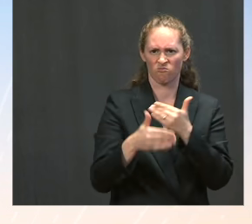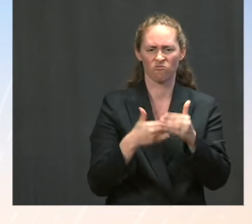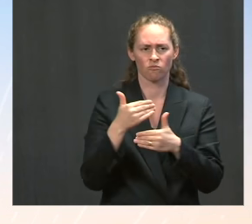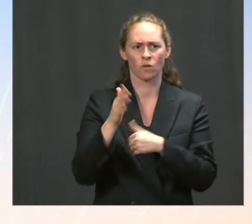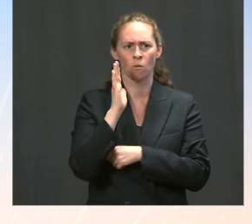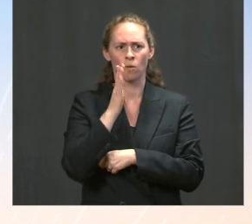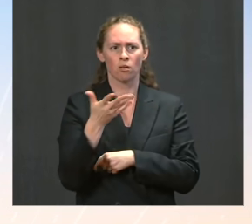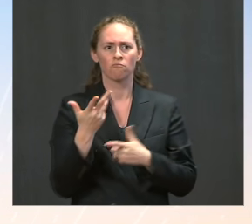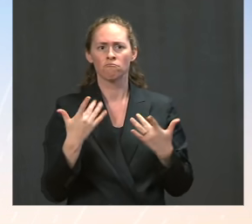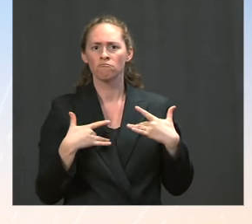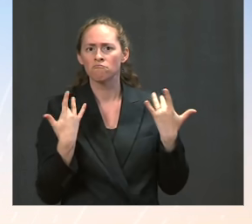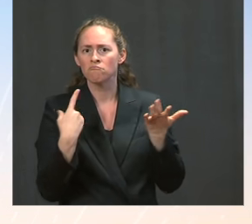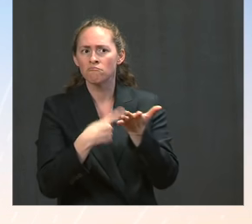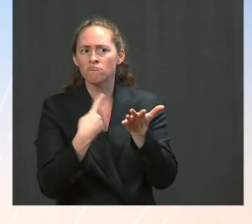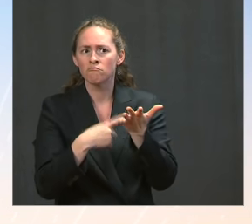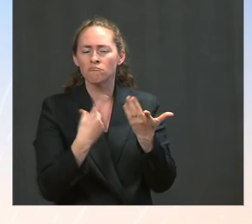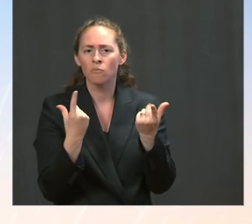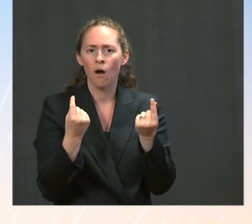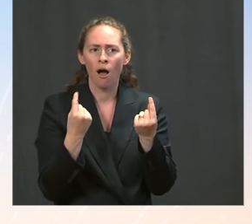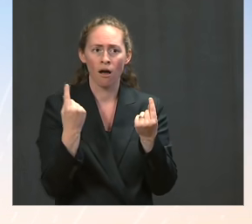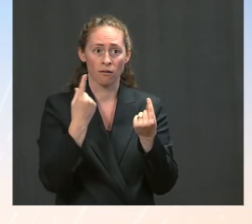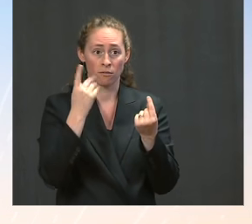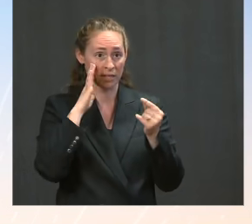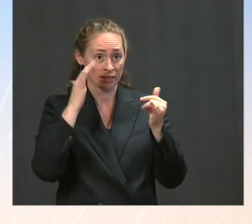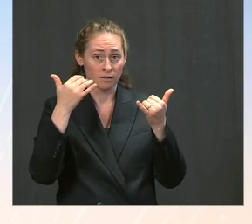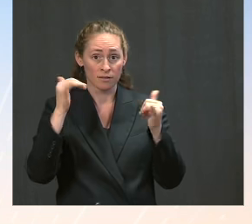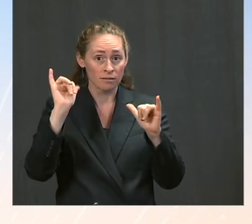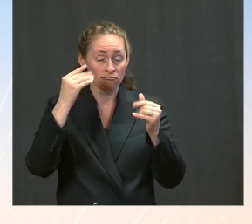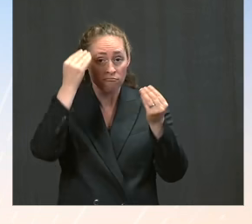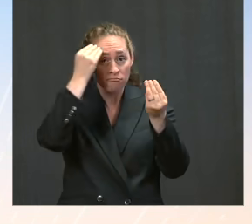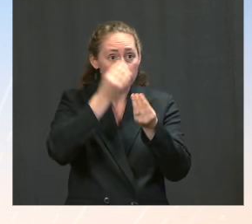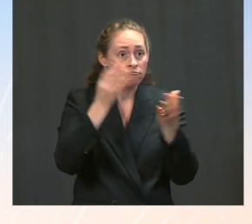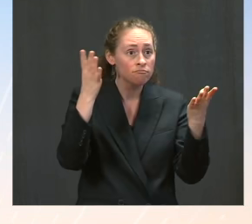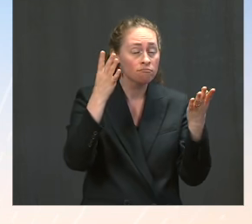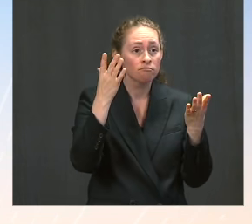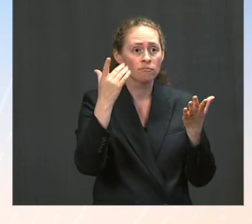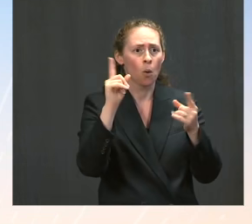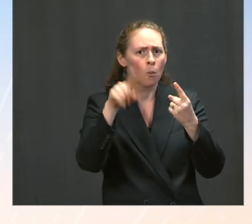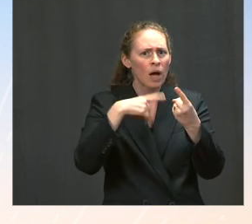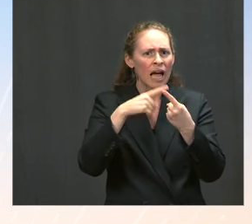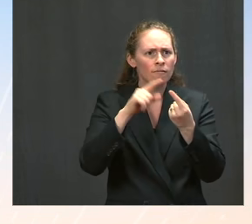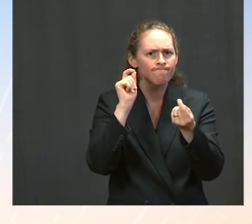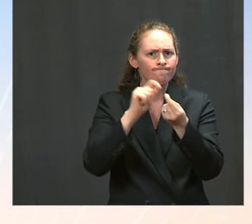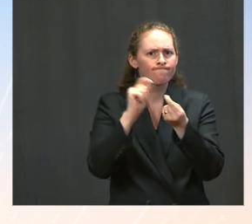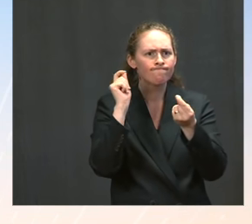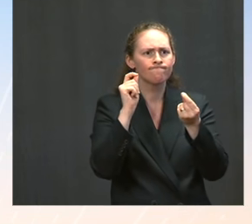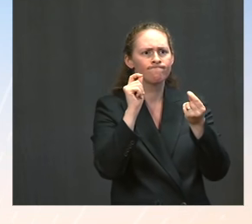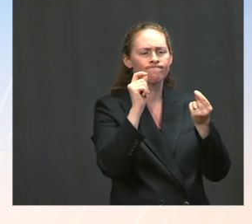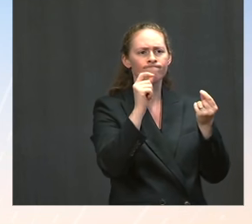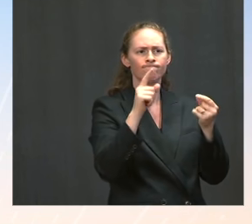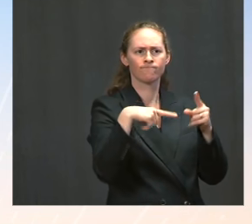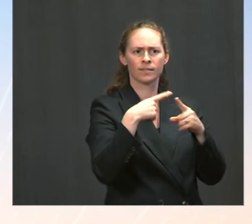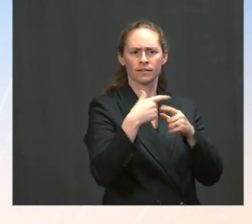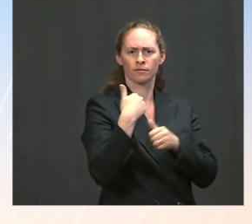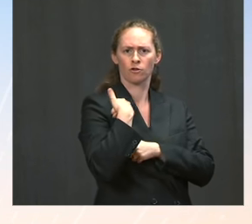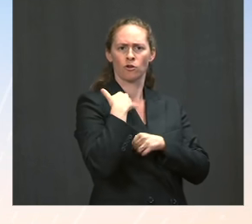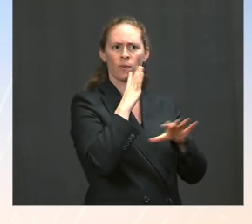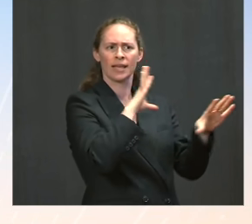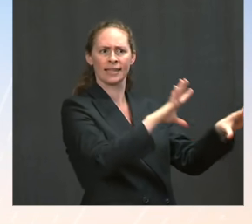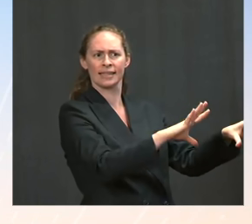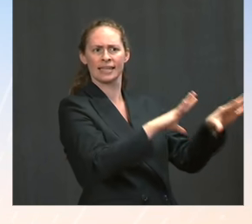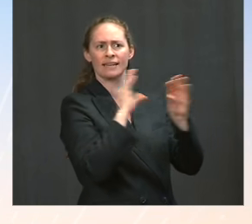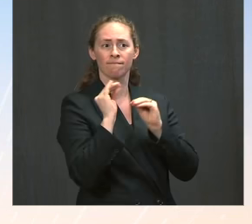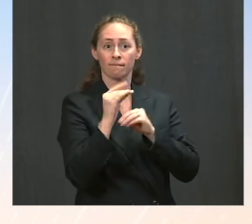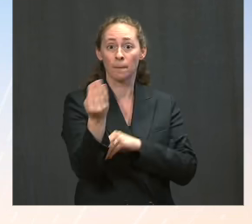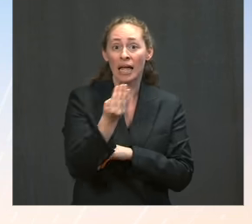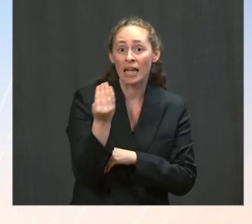stand and whether the president will be able to announce either a date certain or more specific plans about the withdrawal of U.S. combat forces on Monday? Sure.